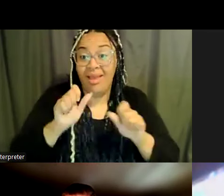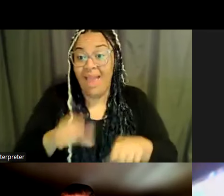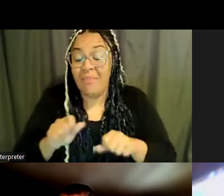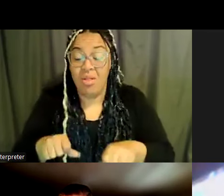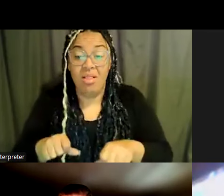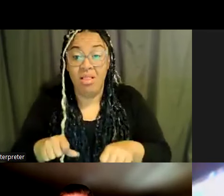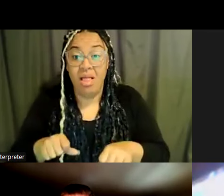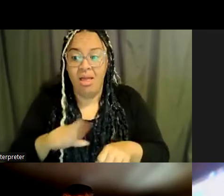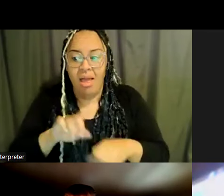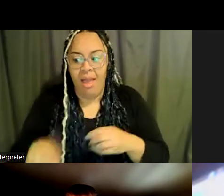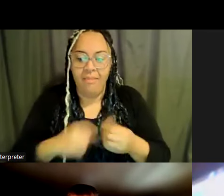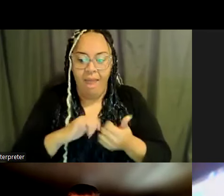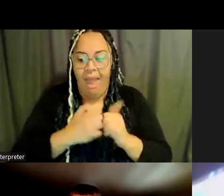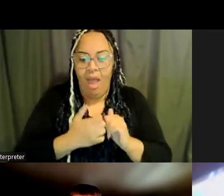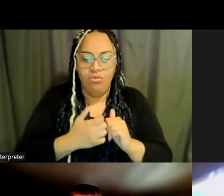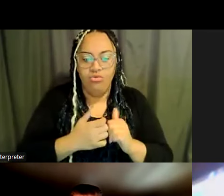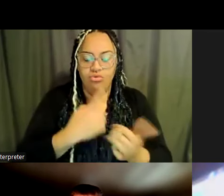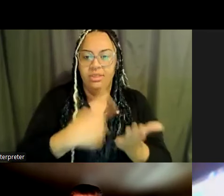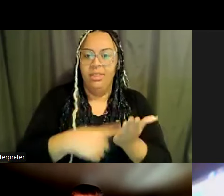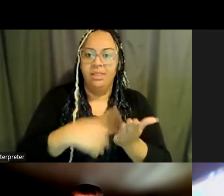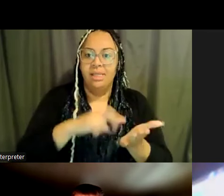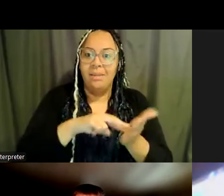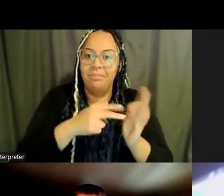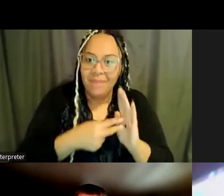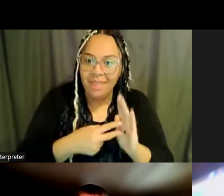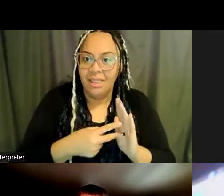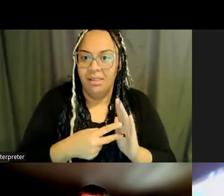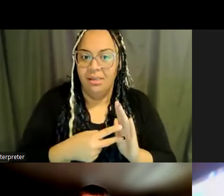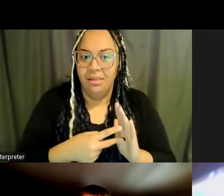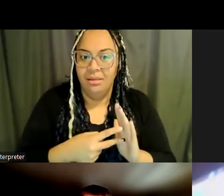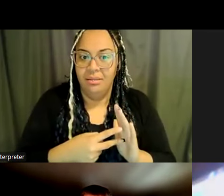mean safety, how to reduce access to the most lethal means.